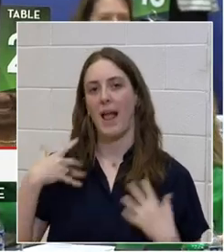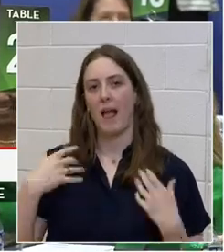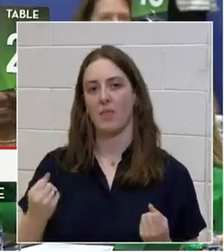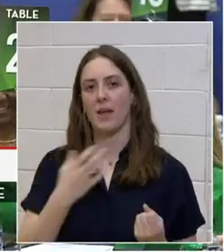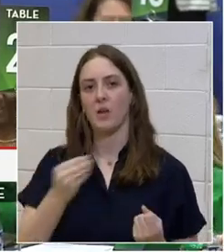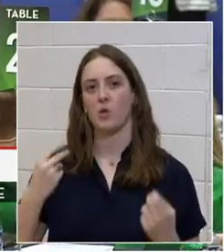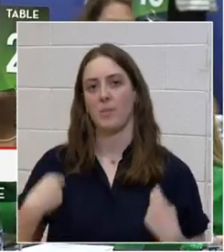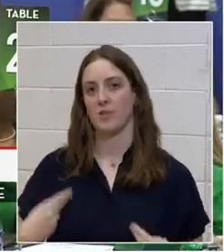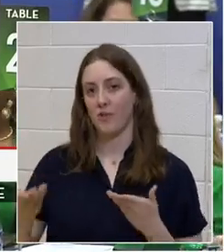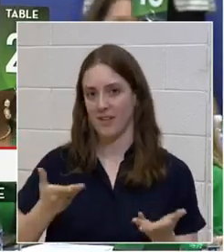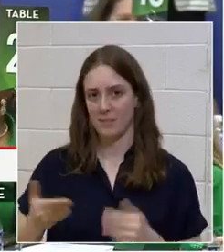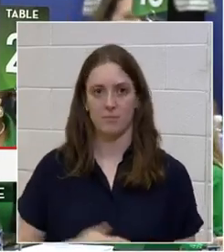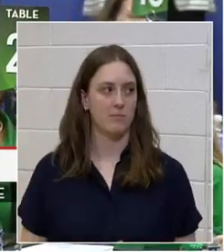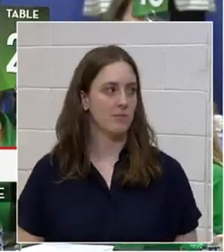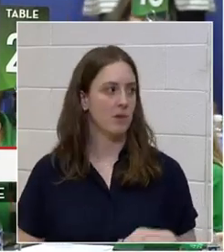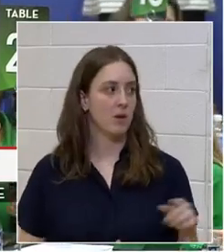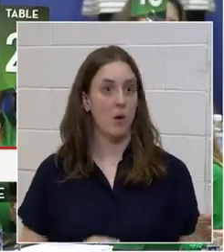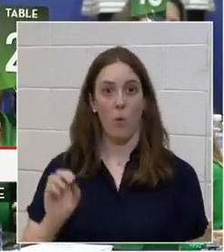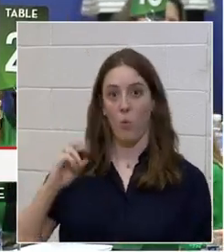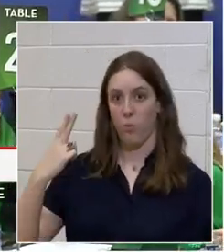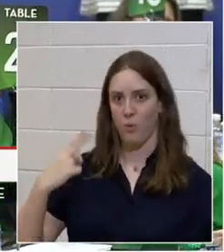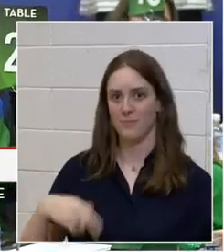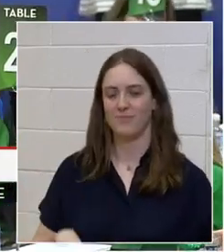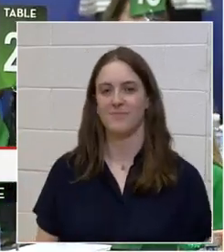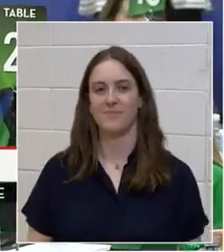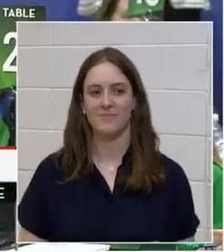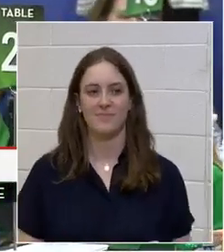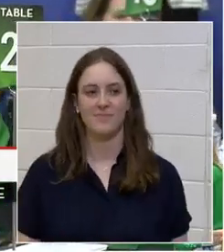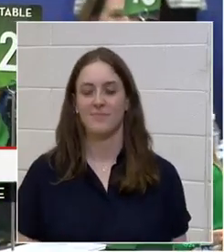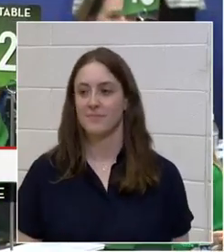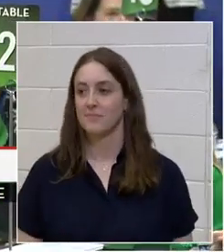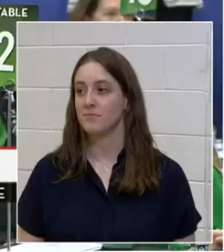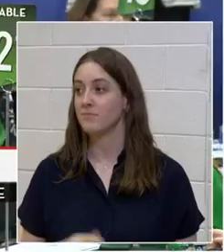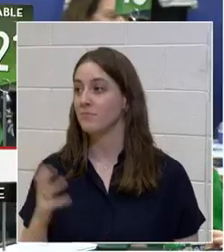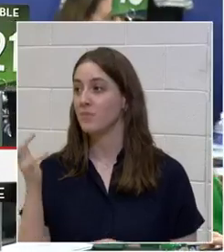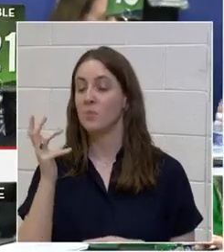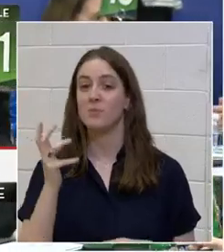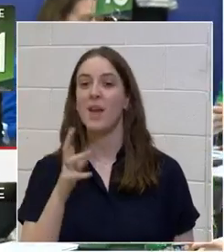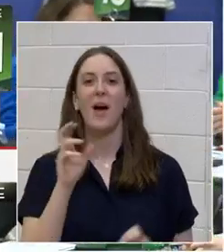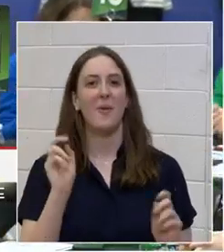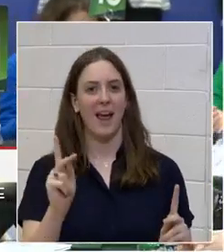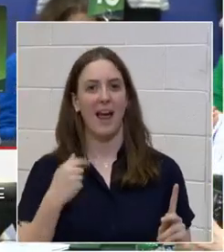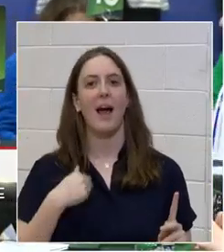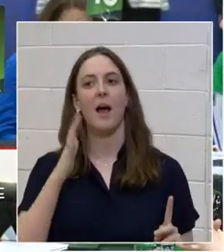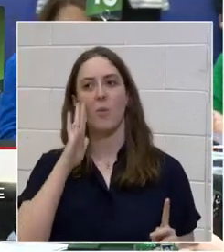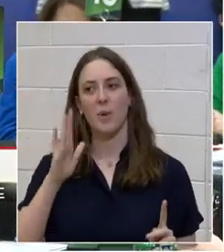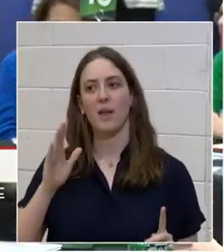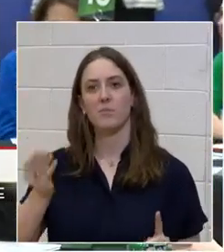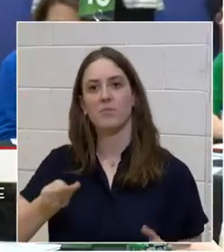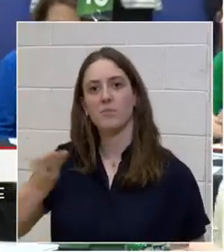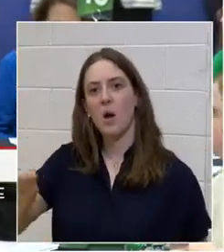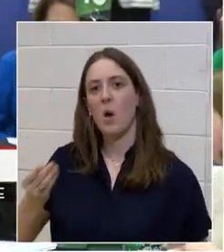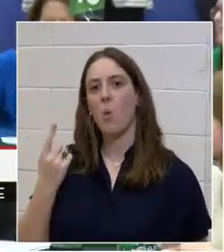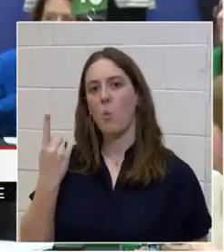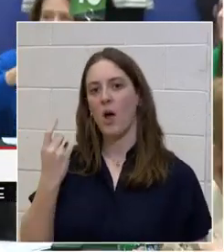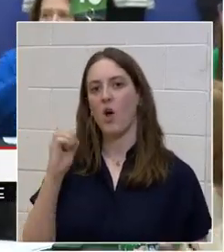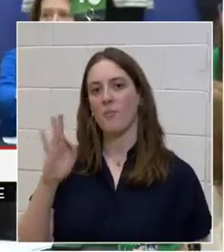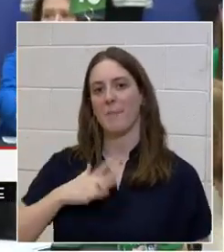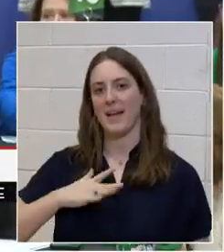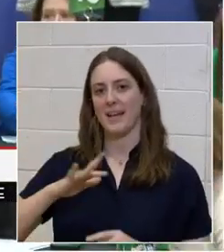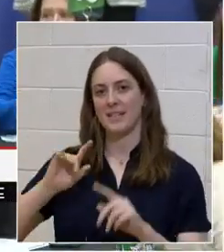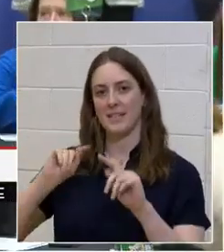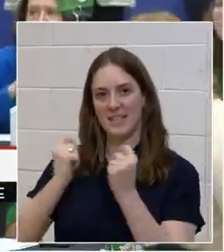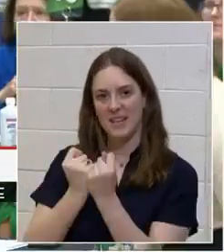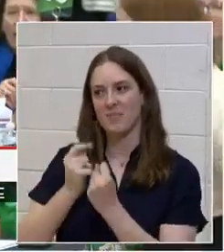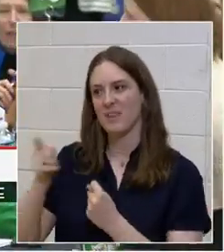services. And do we have time to describe our ideas for revenue? Okay, and I'm going to pass it to one of my table mates to talk